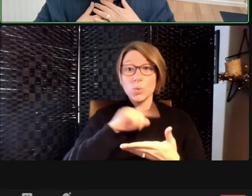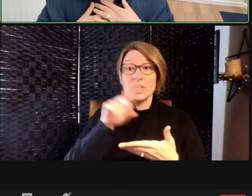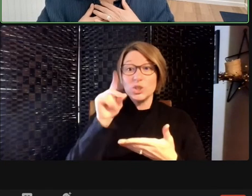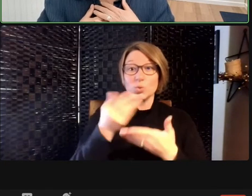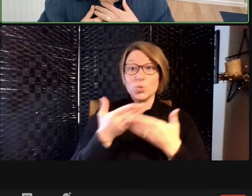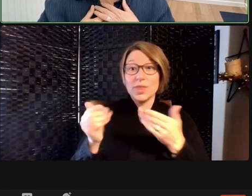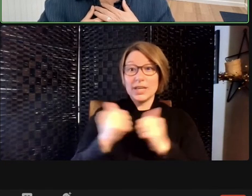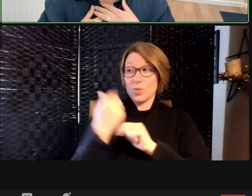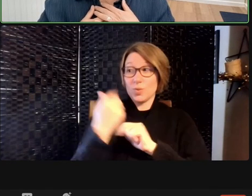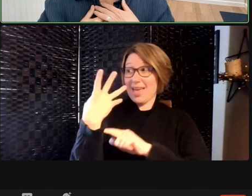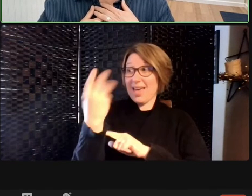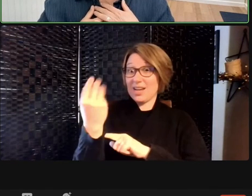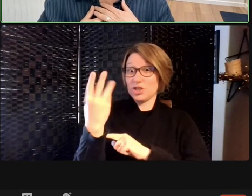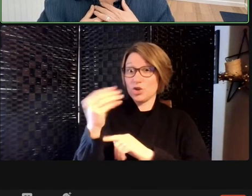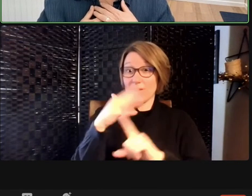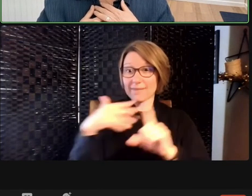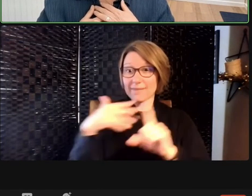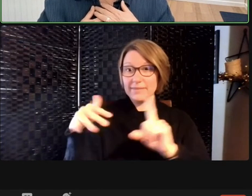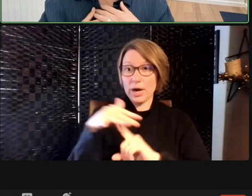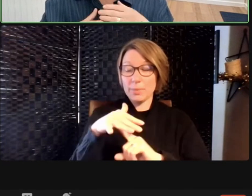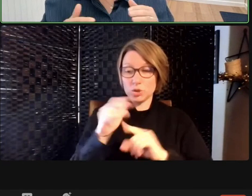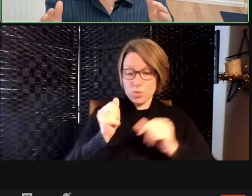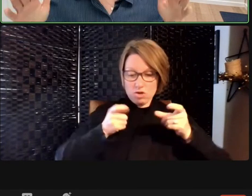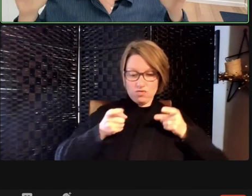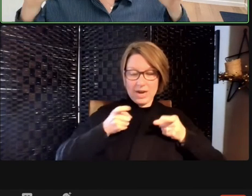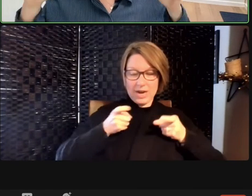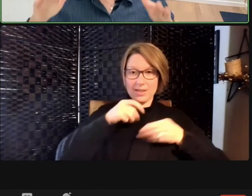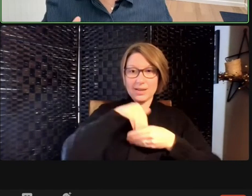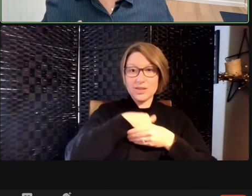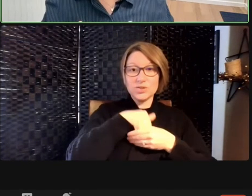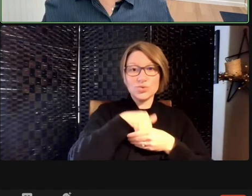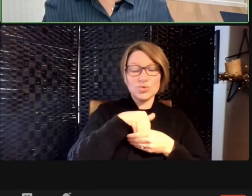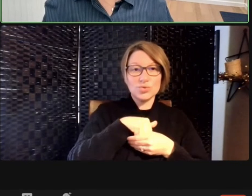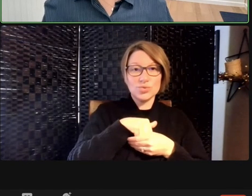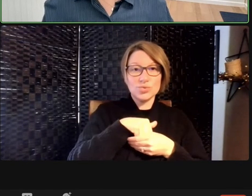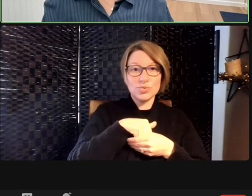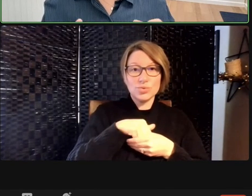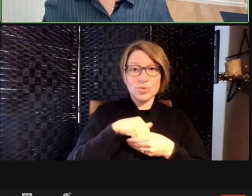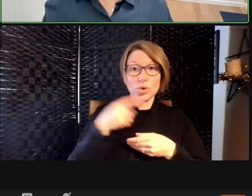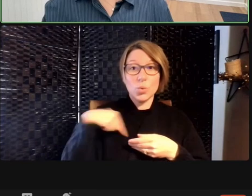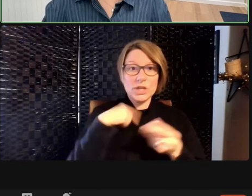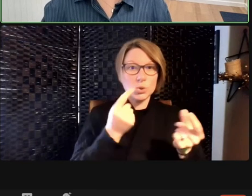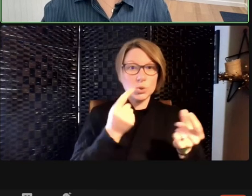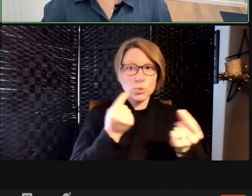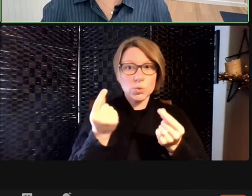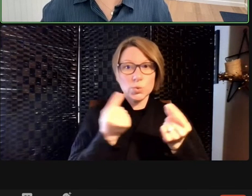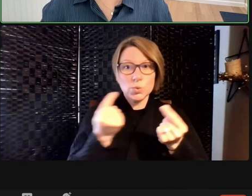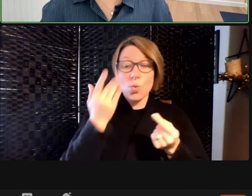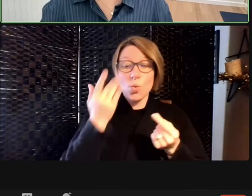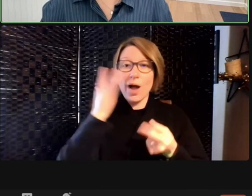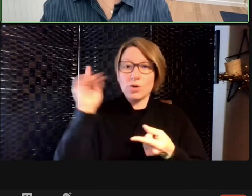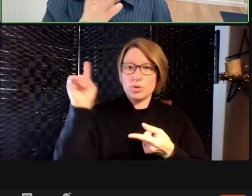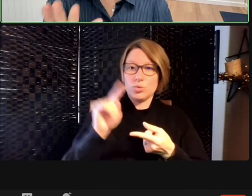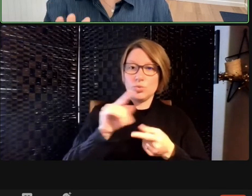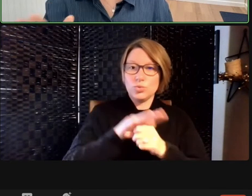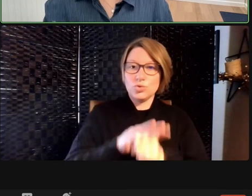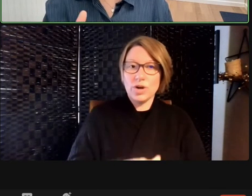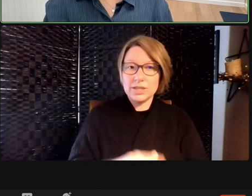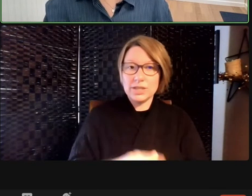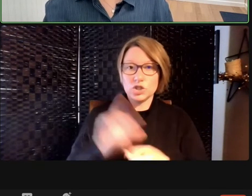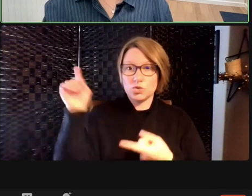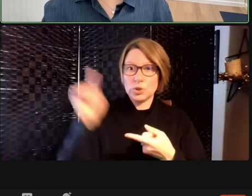so we can regulate ourselves better internally. These are the things that we do to reduce stress, reduce anxiety. So if you